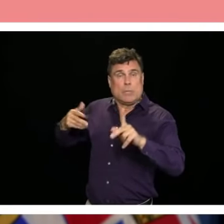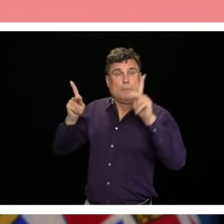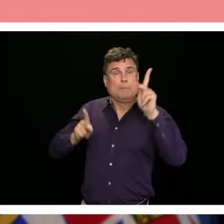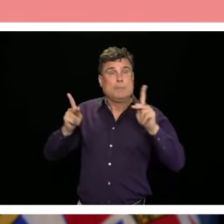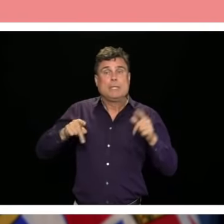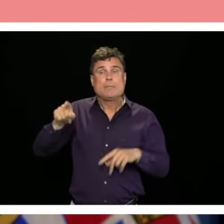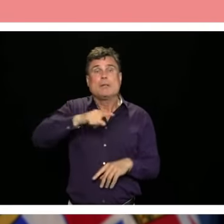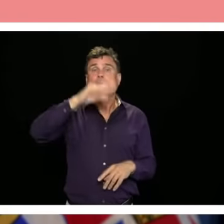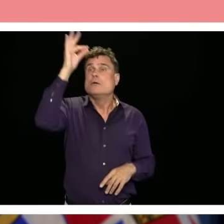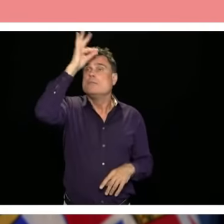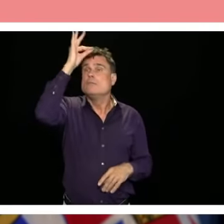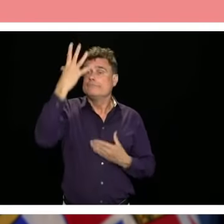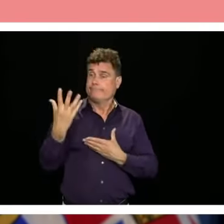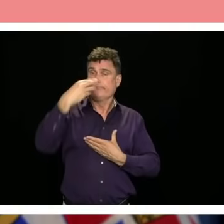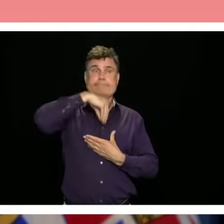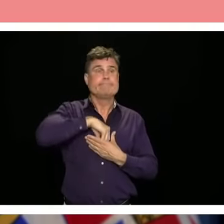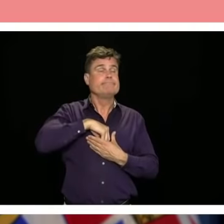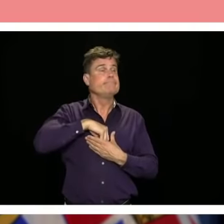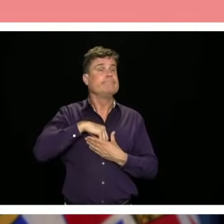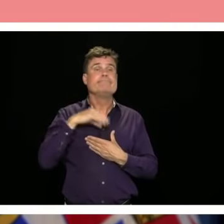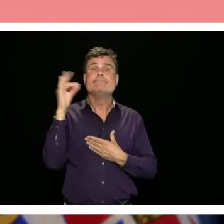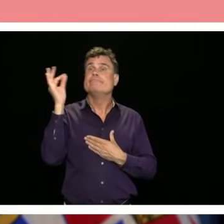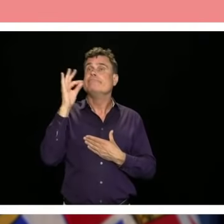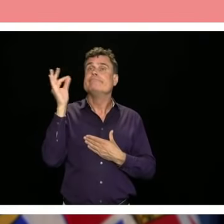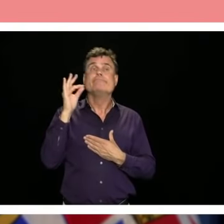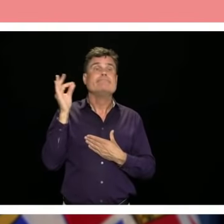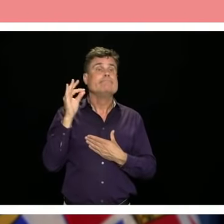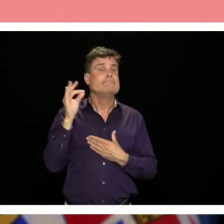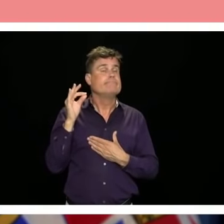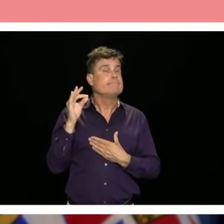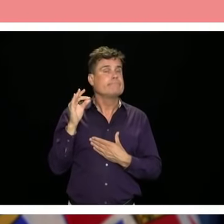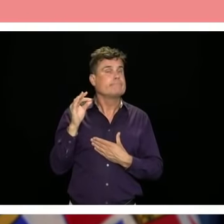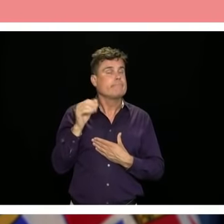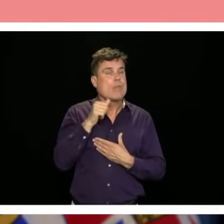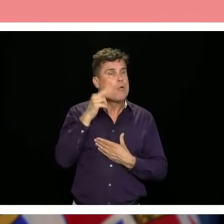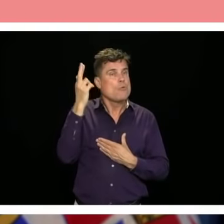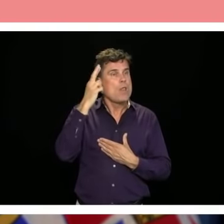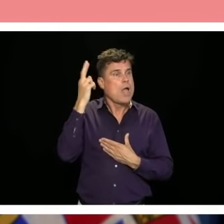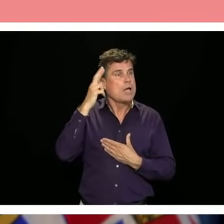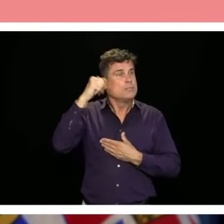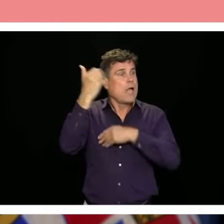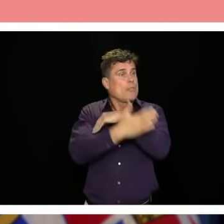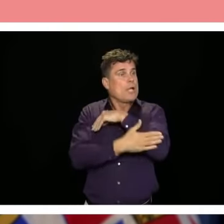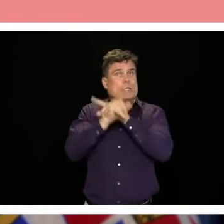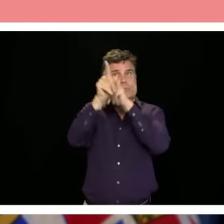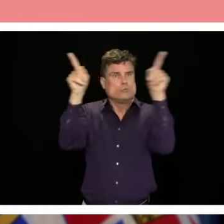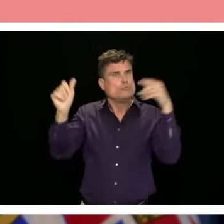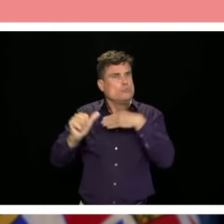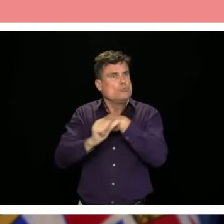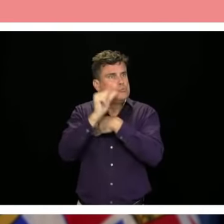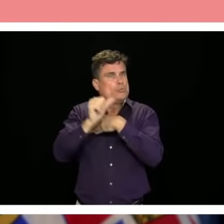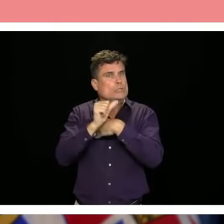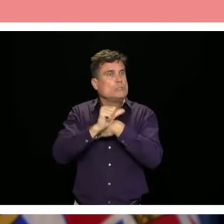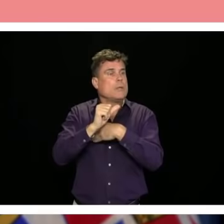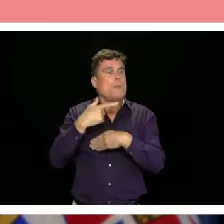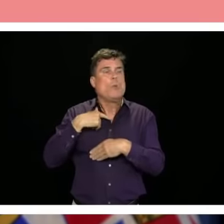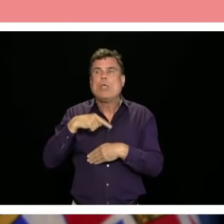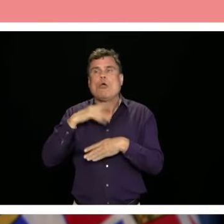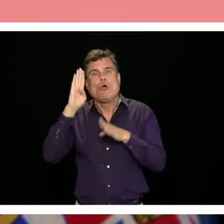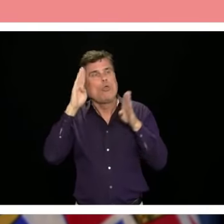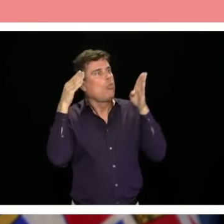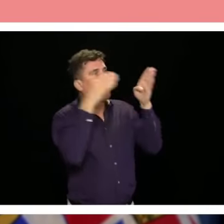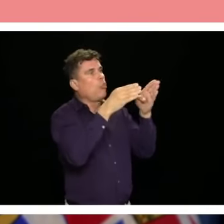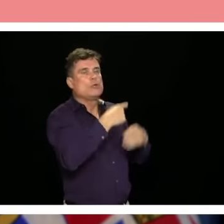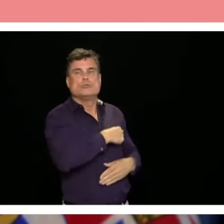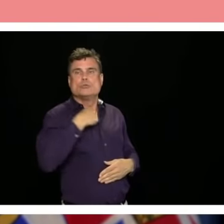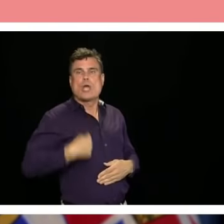difference. Once we started to get a lot of floods of cases, if you will, it became much more